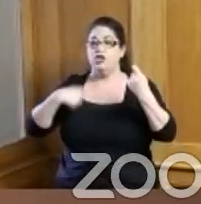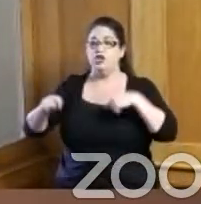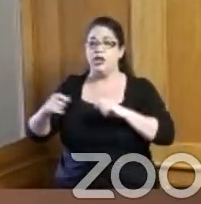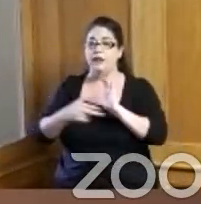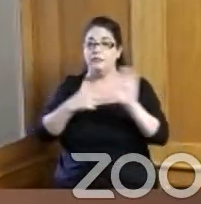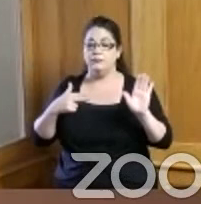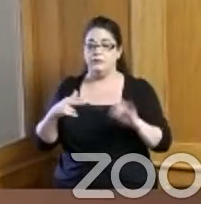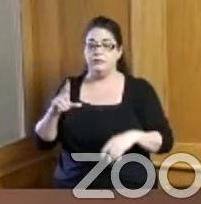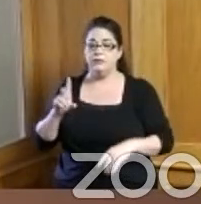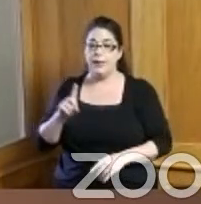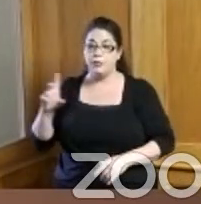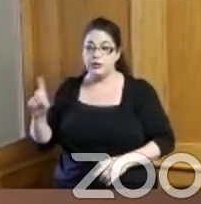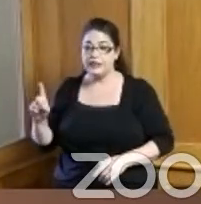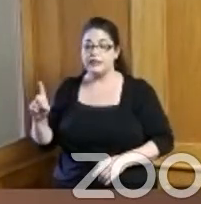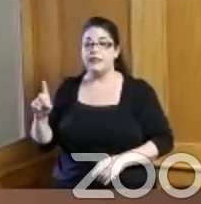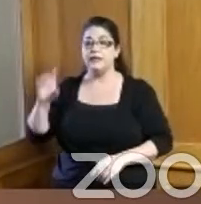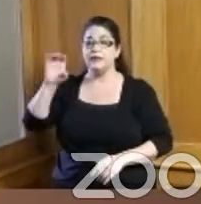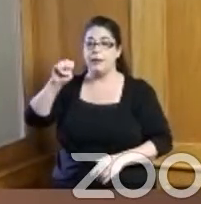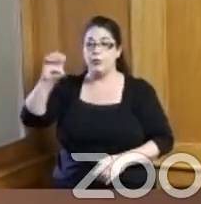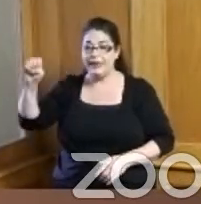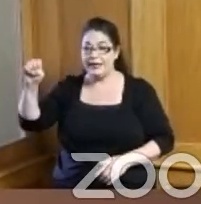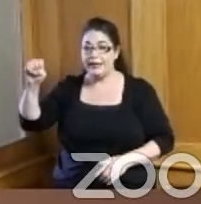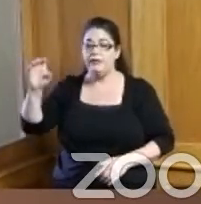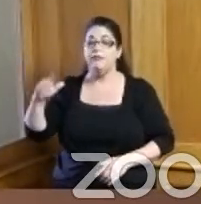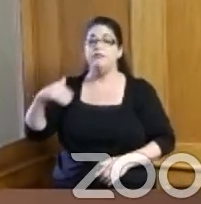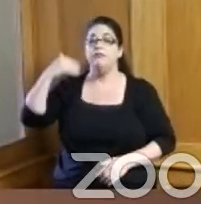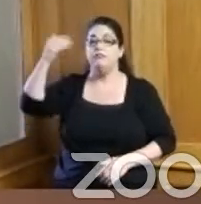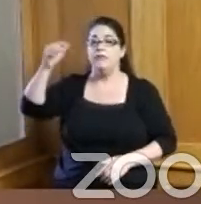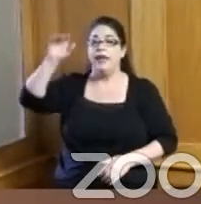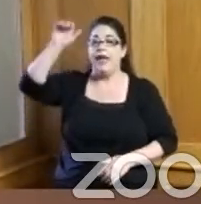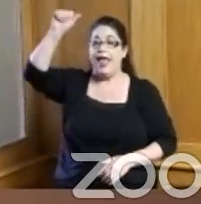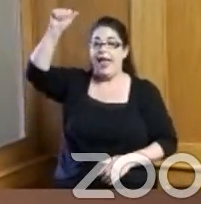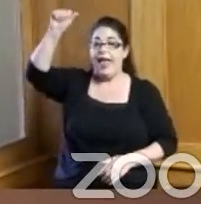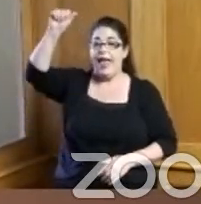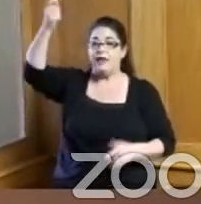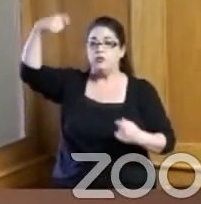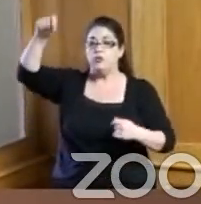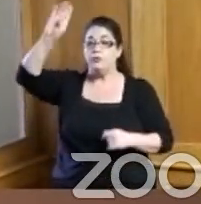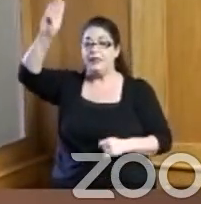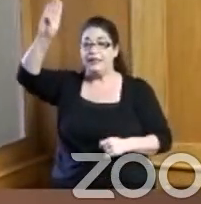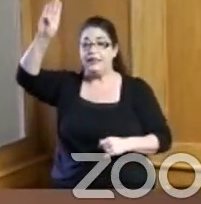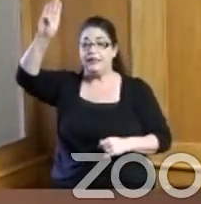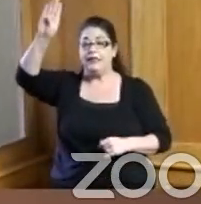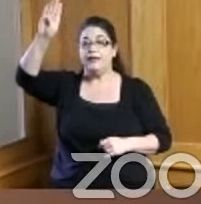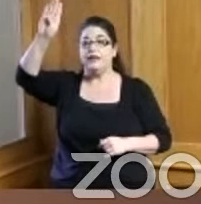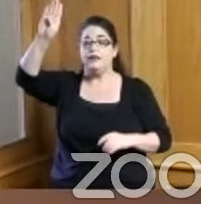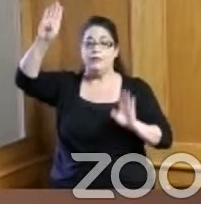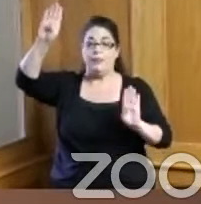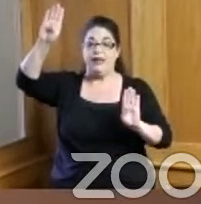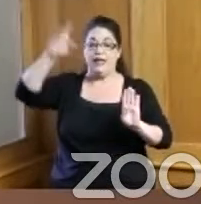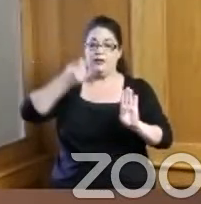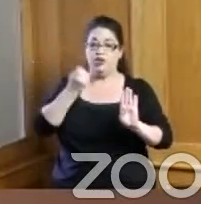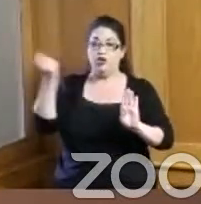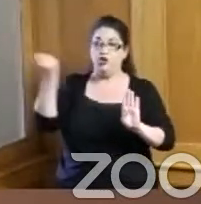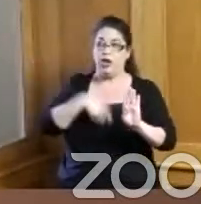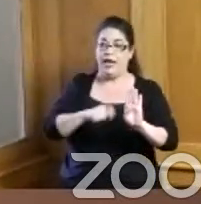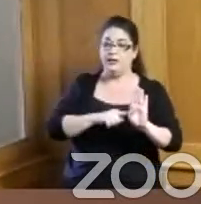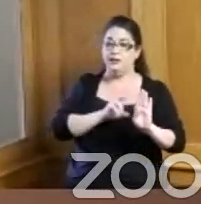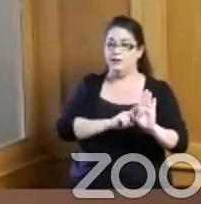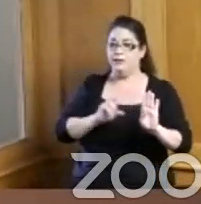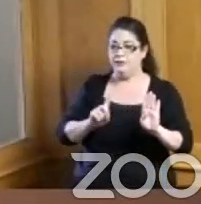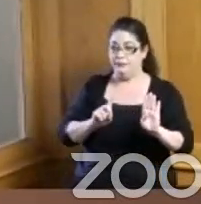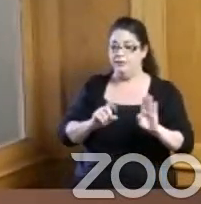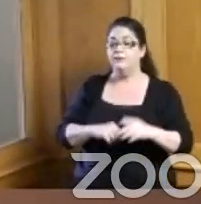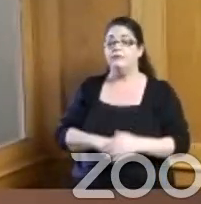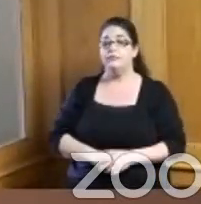the double D part, and the parts that would go from A2 to B and from B to double D. The PUD portion of the request